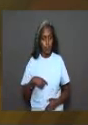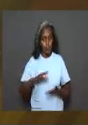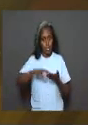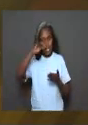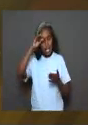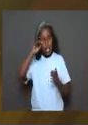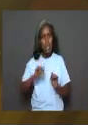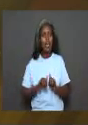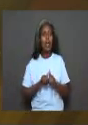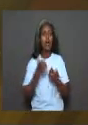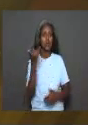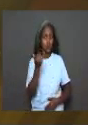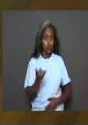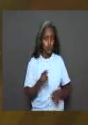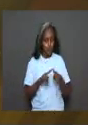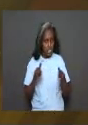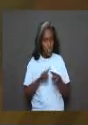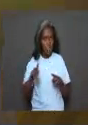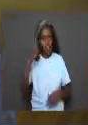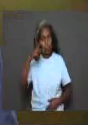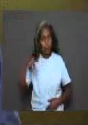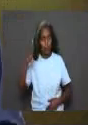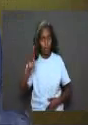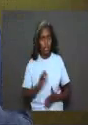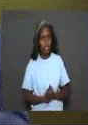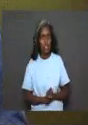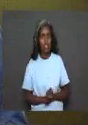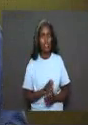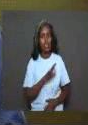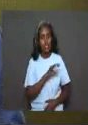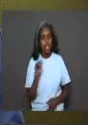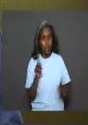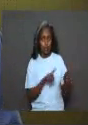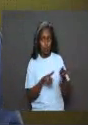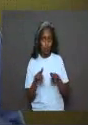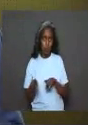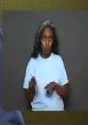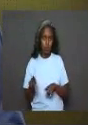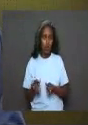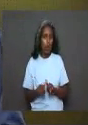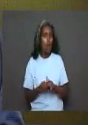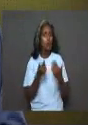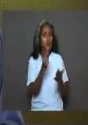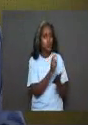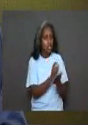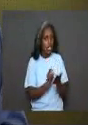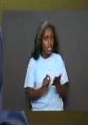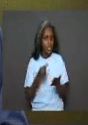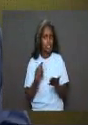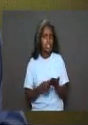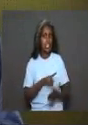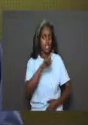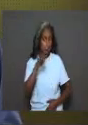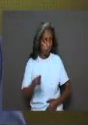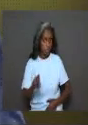how to draw different parabolas and also how to write their